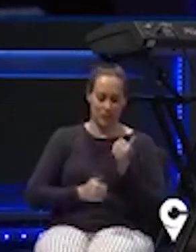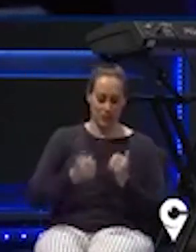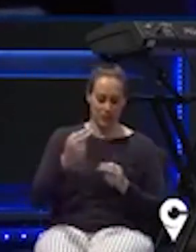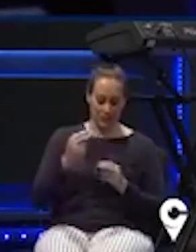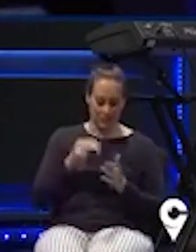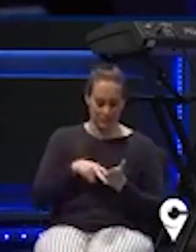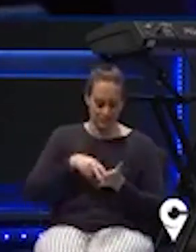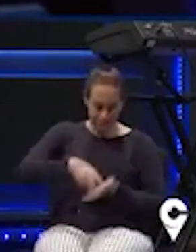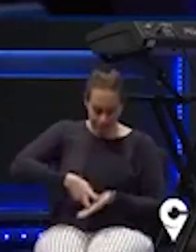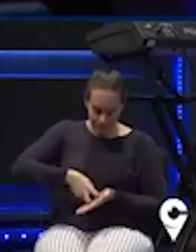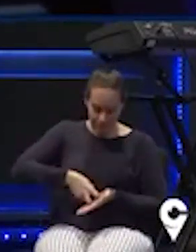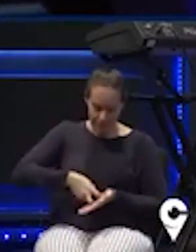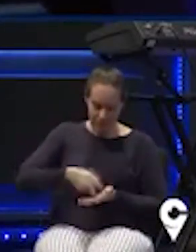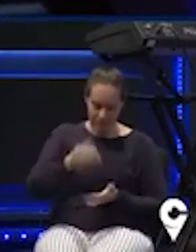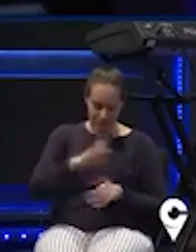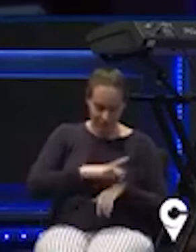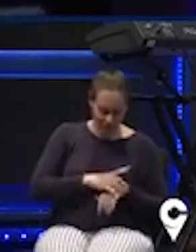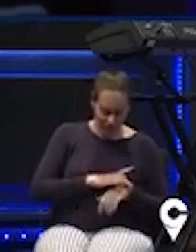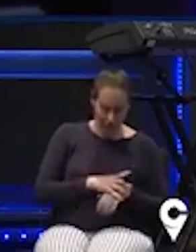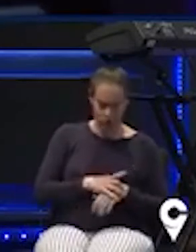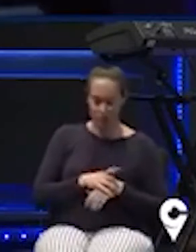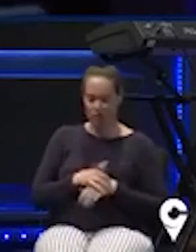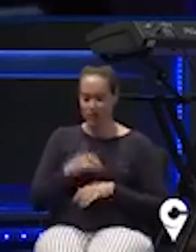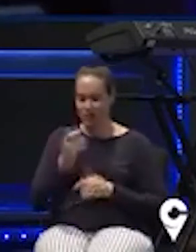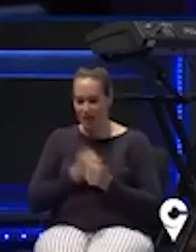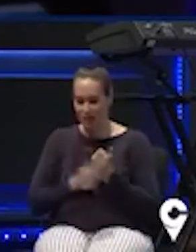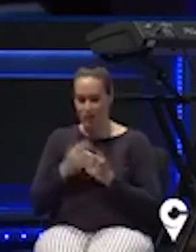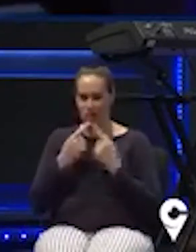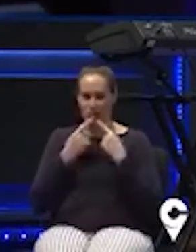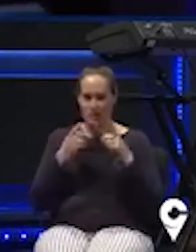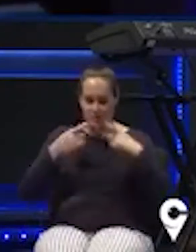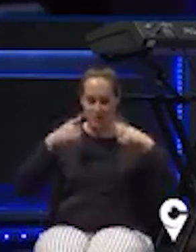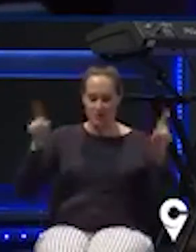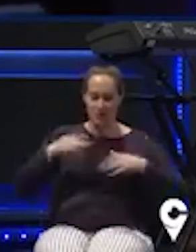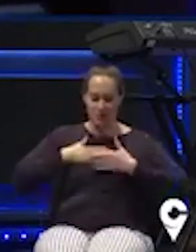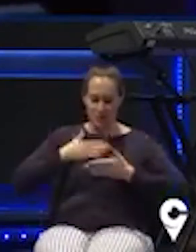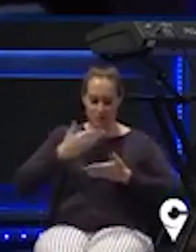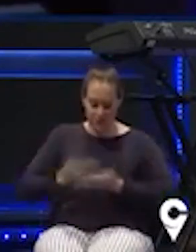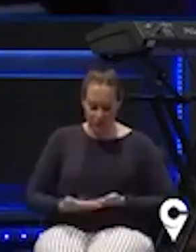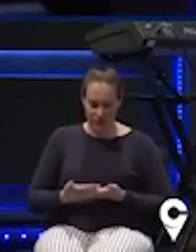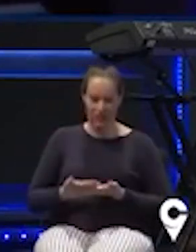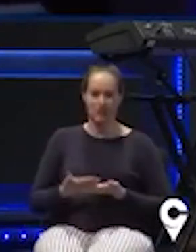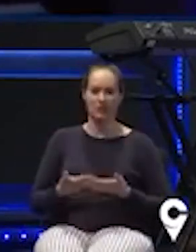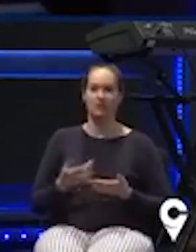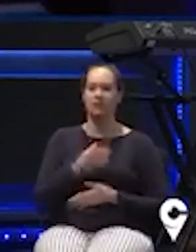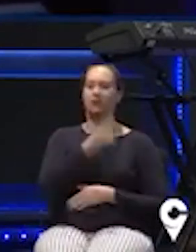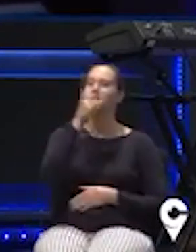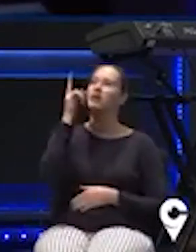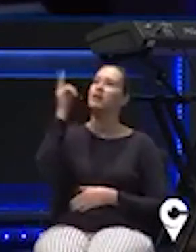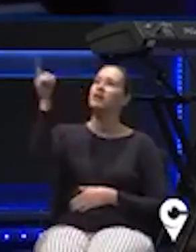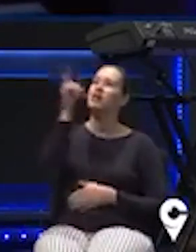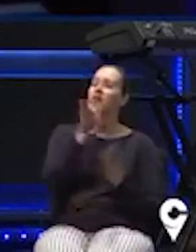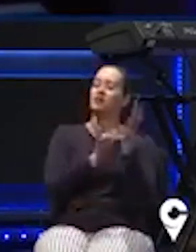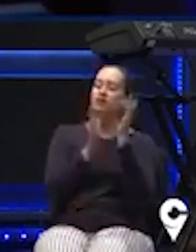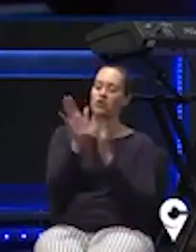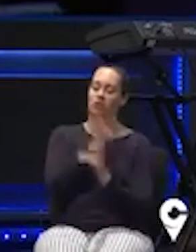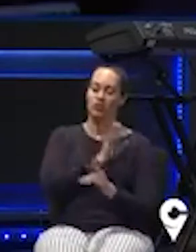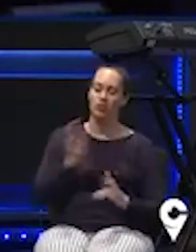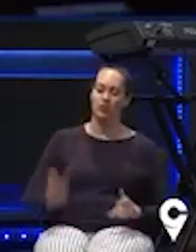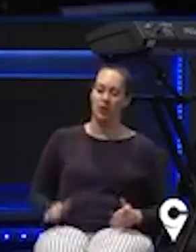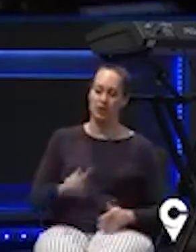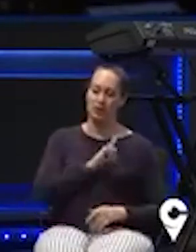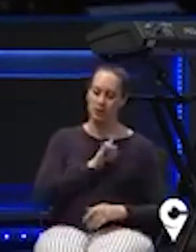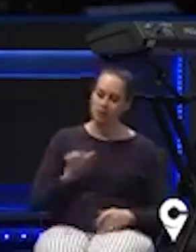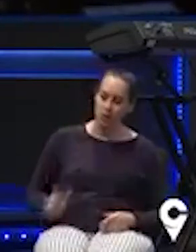bow in heaven and on earth and under the earth, and every tongue confess that that Jesus Christ is Lord, to the glory of God the Father.